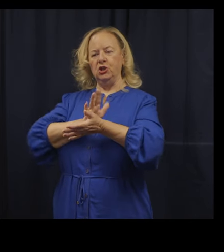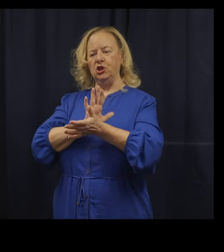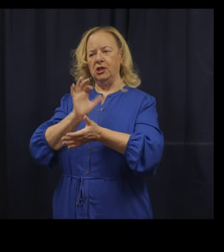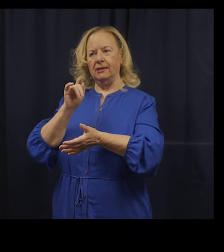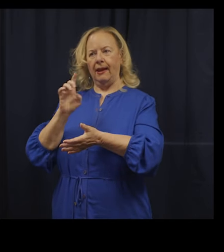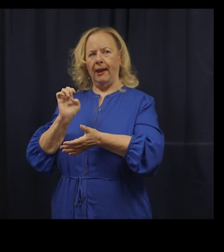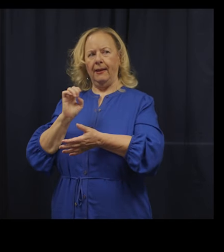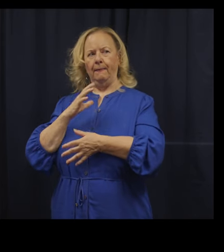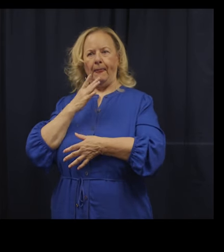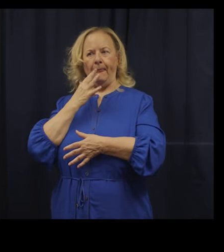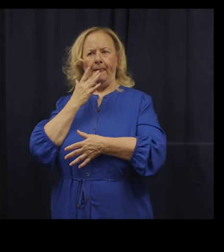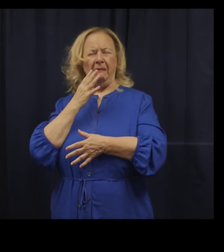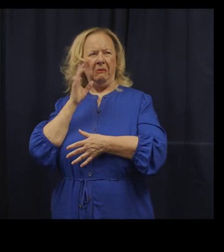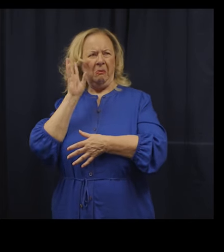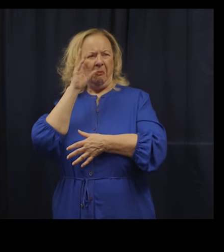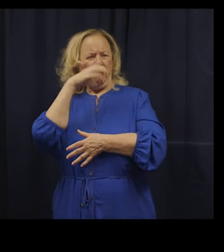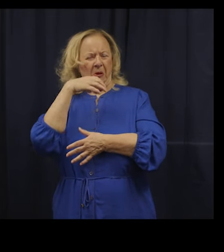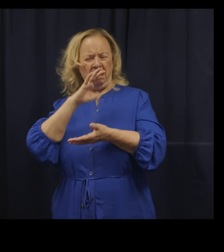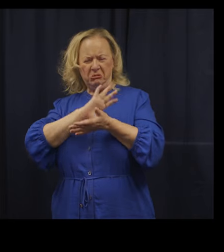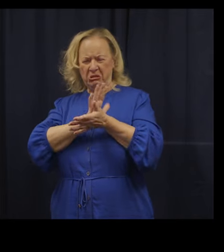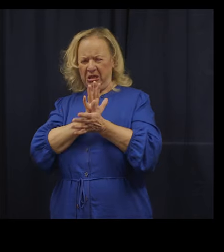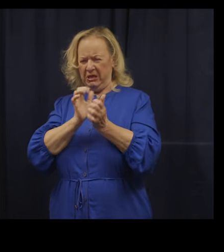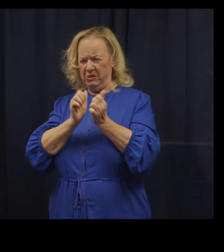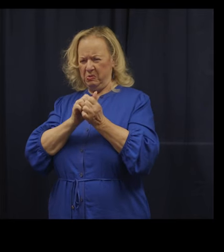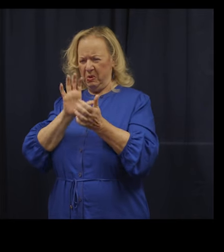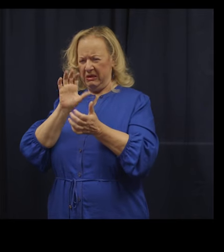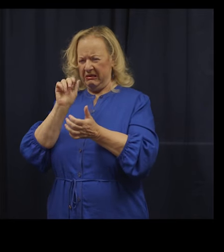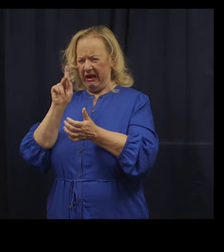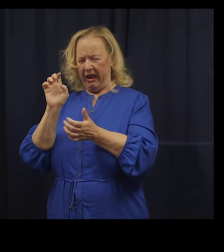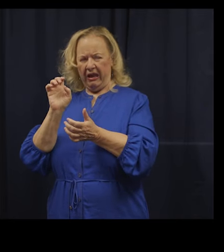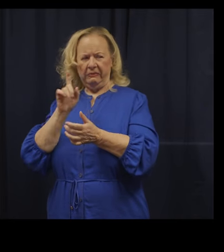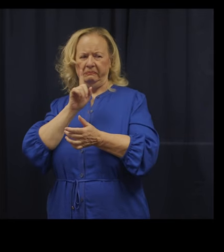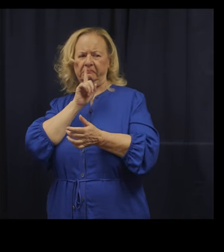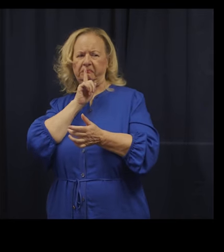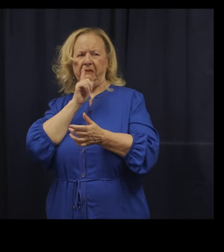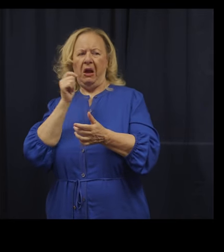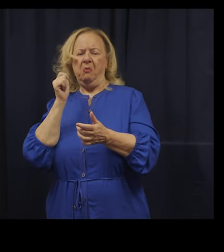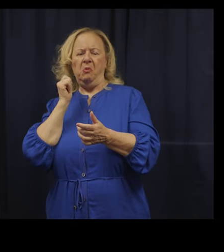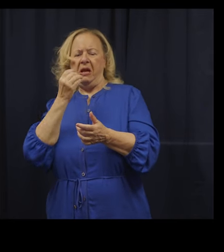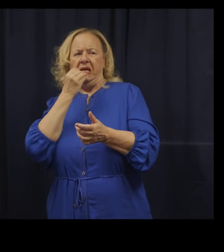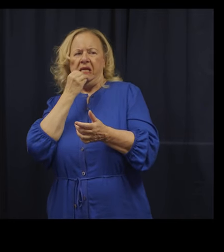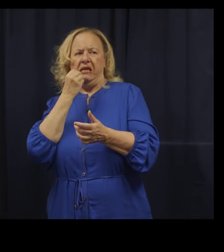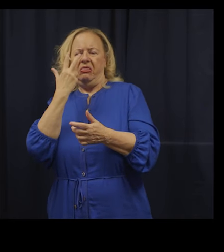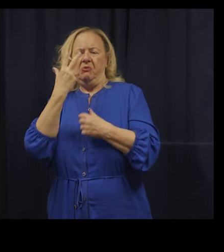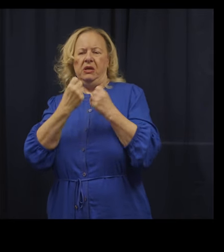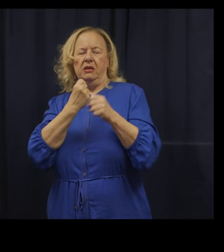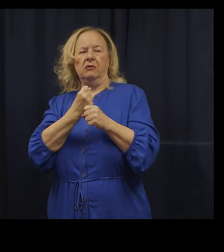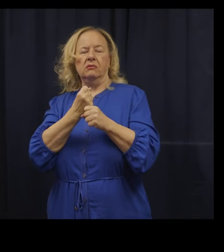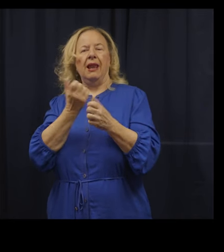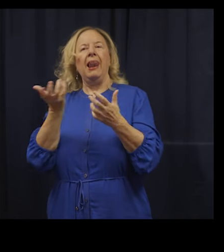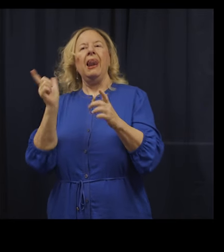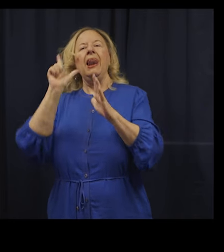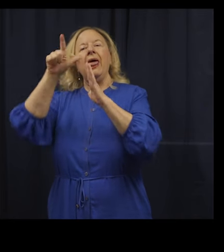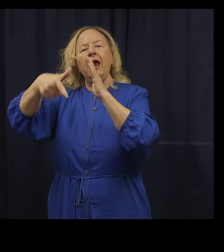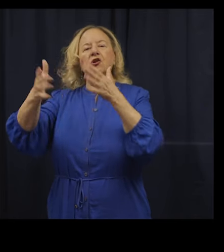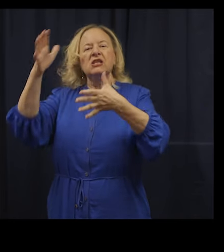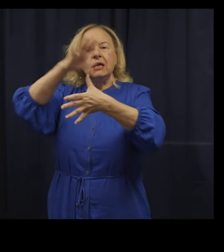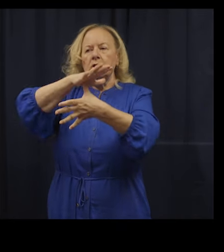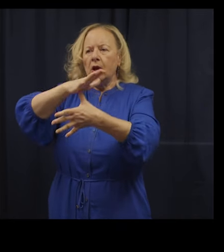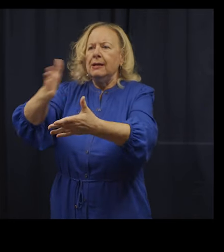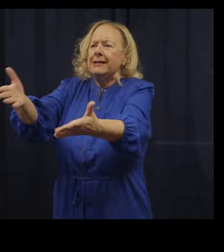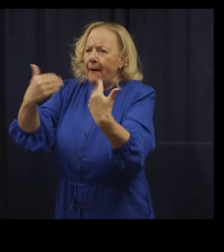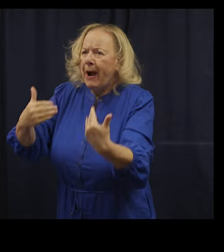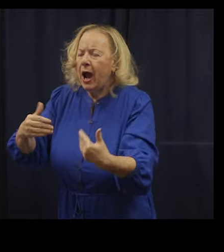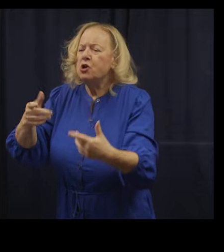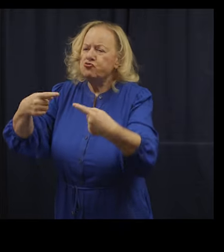cheese and cake, that sounds so weird. I never ate any for 3 years. Finally, in my senior year, someone says, Bill, you got